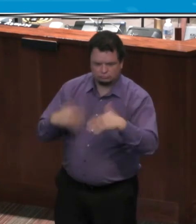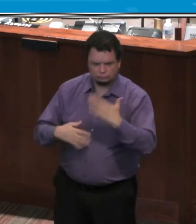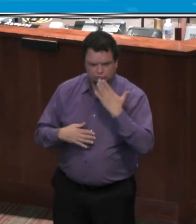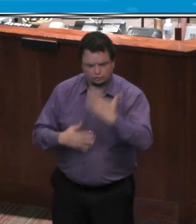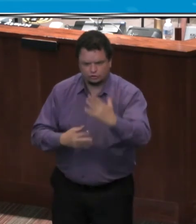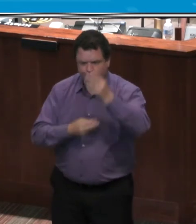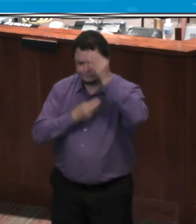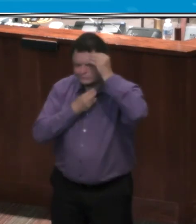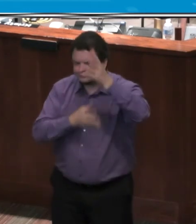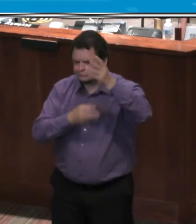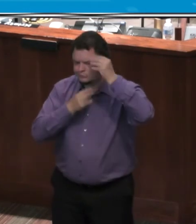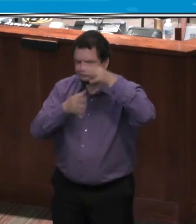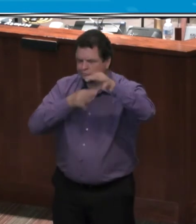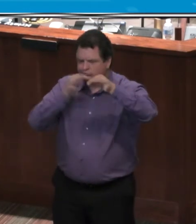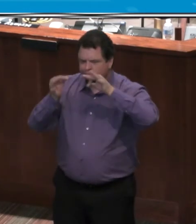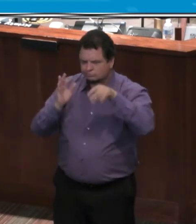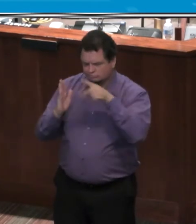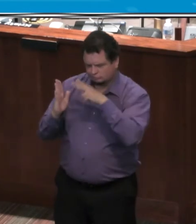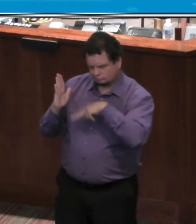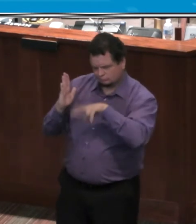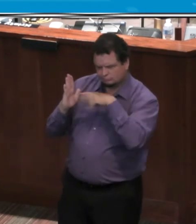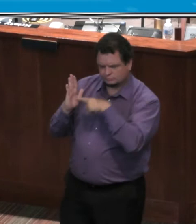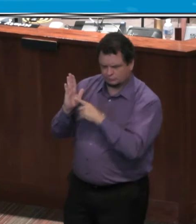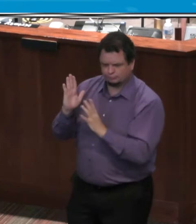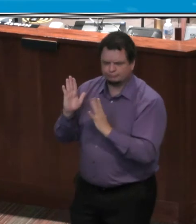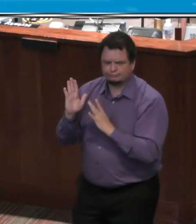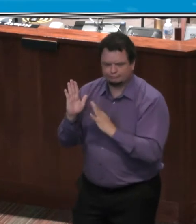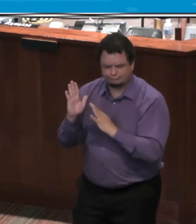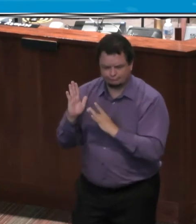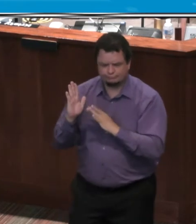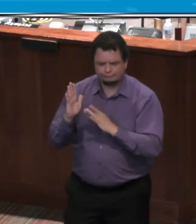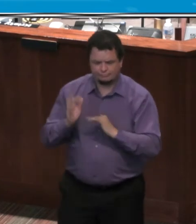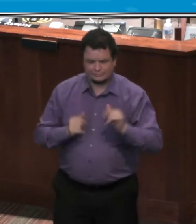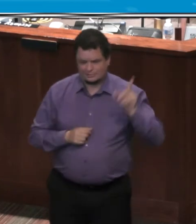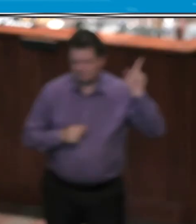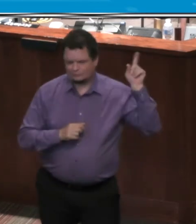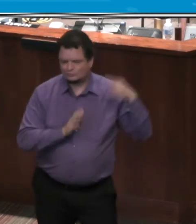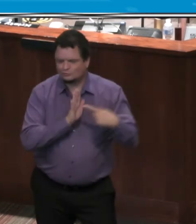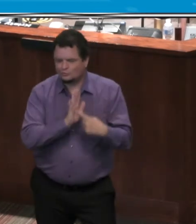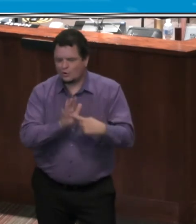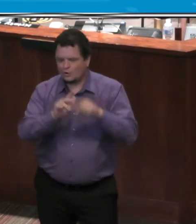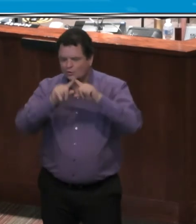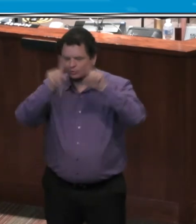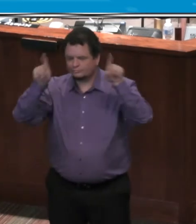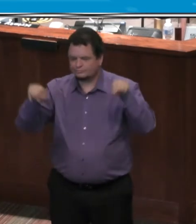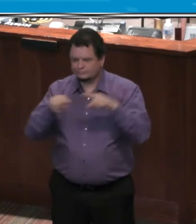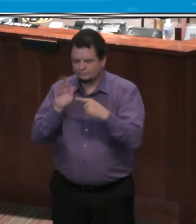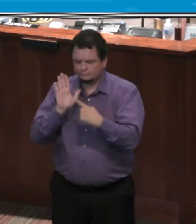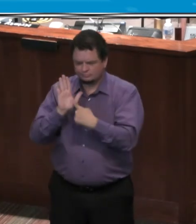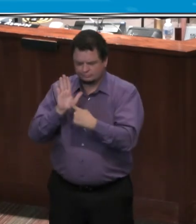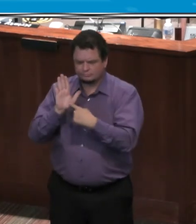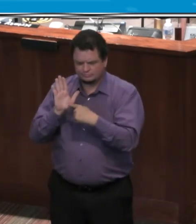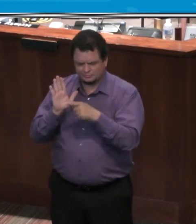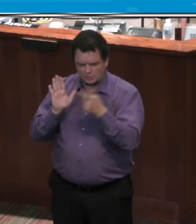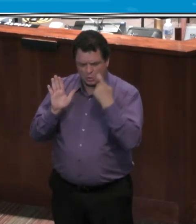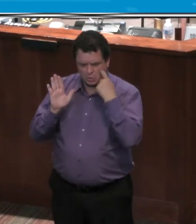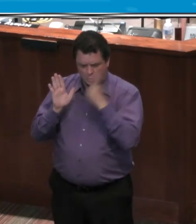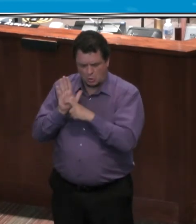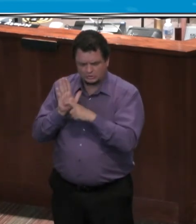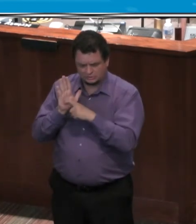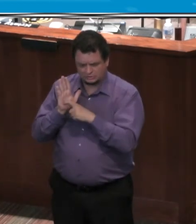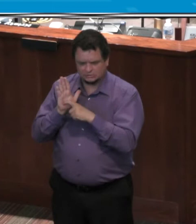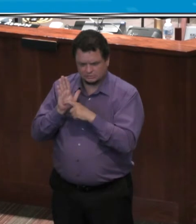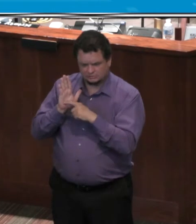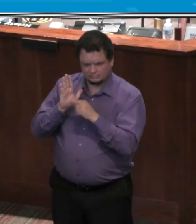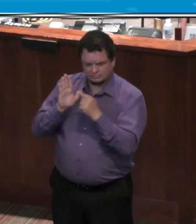is actually an asked for feature, and what we've done on this page is actually shown you over time, we're actually showing